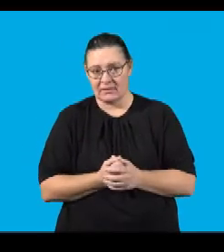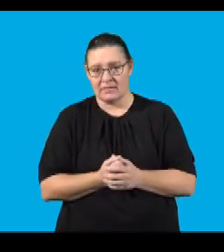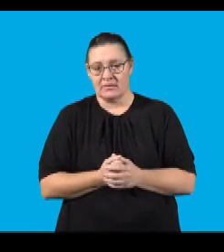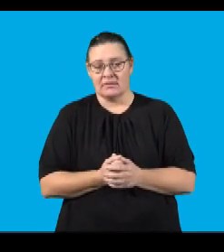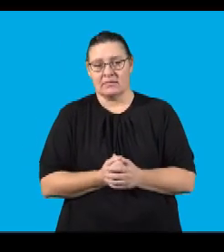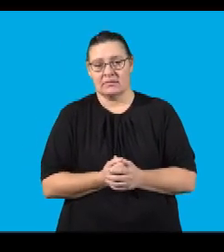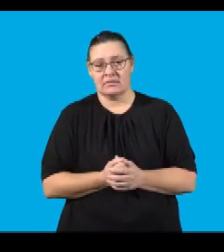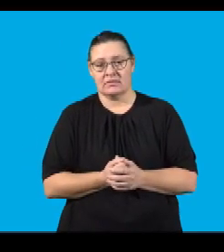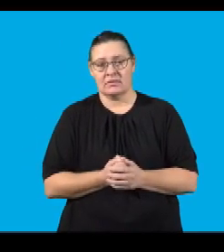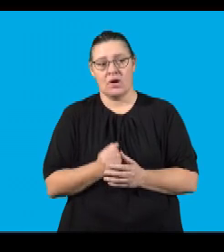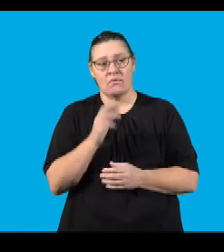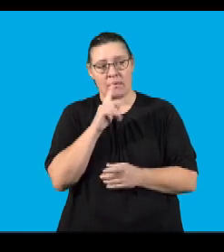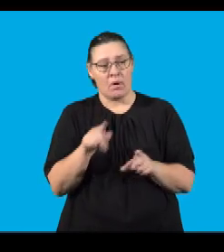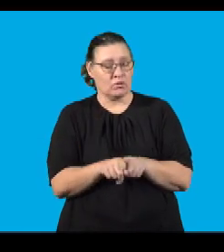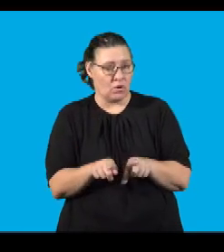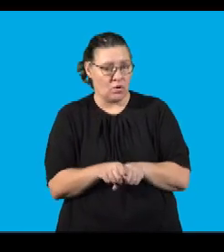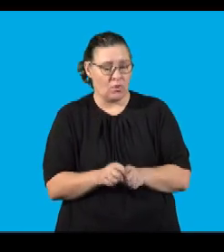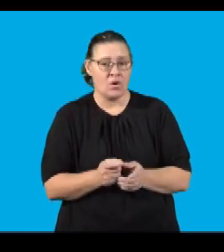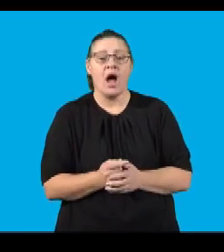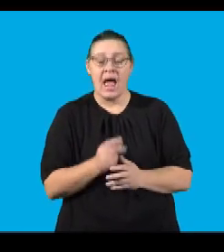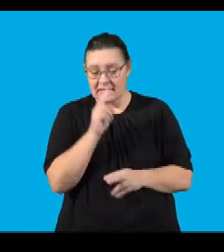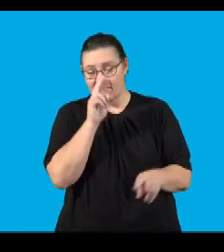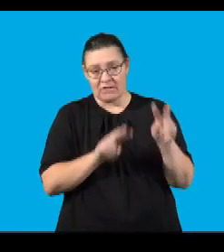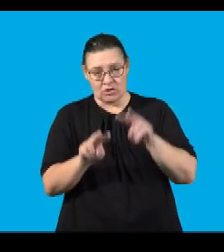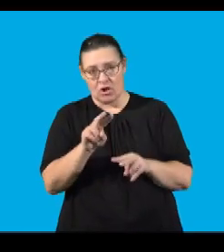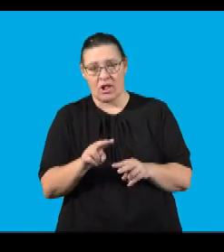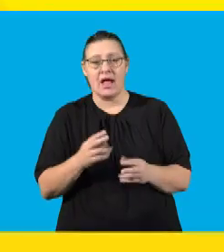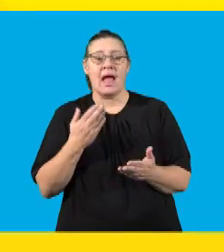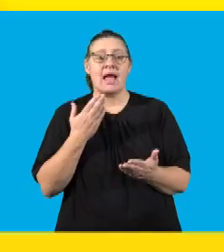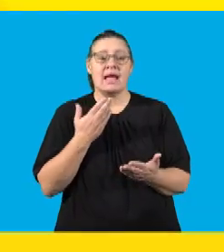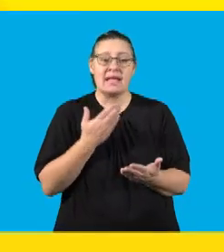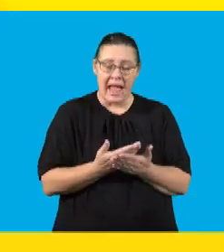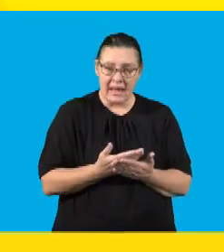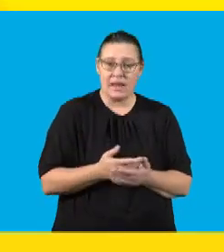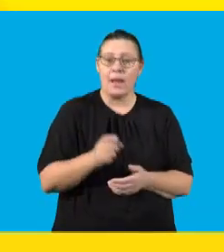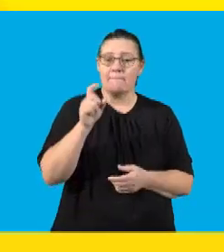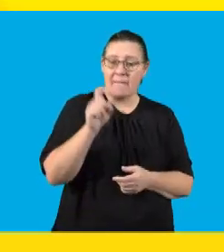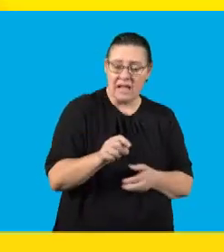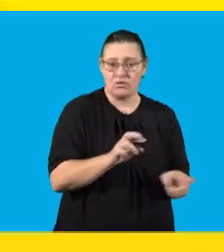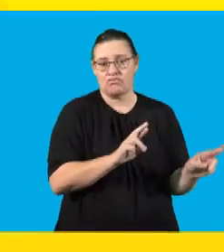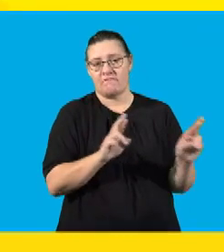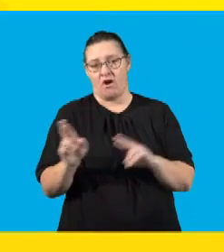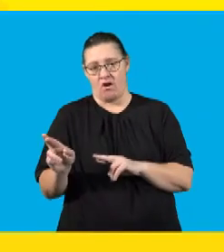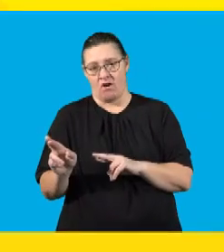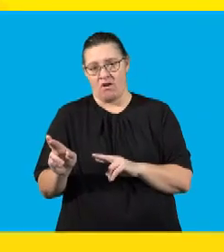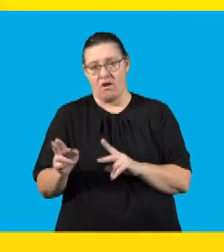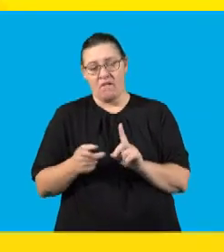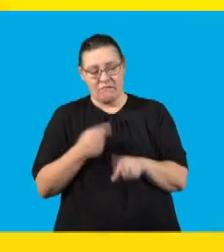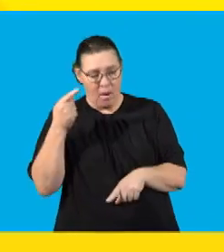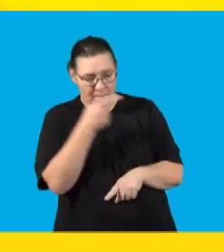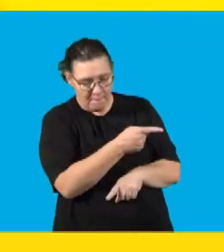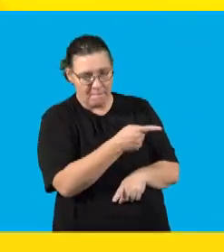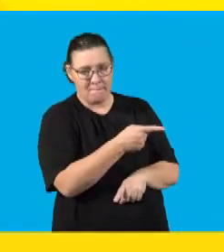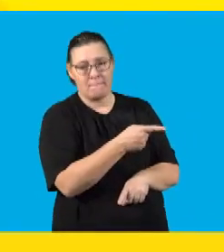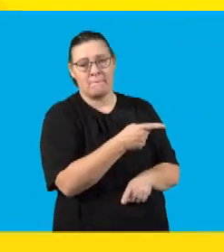together. Remember also that even though it's visual, you may and you must refer and take